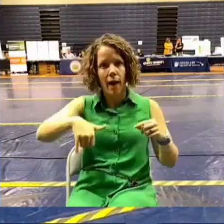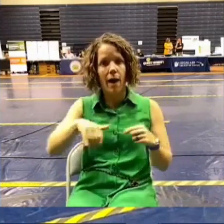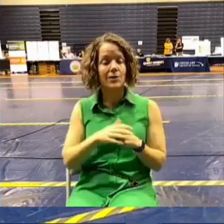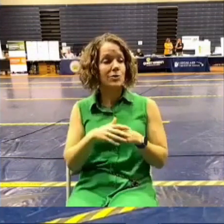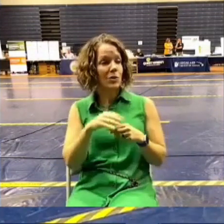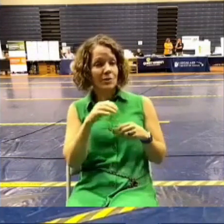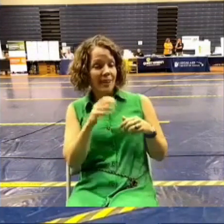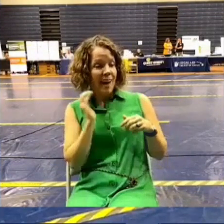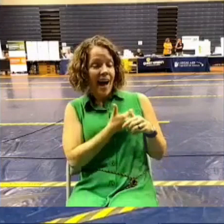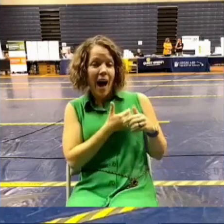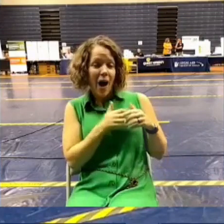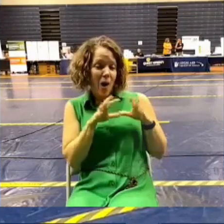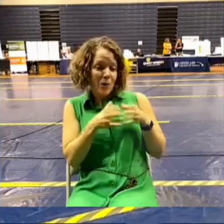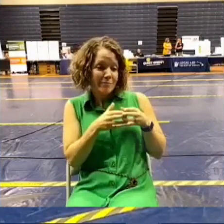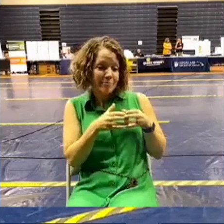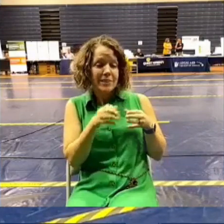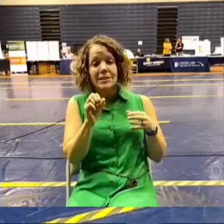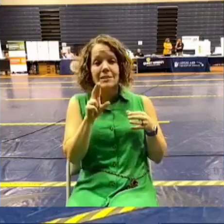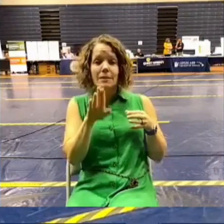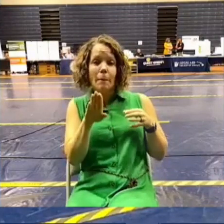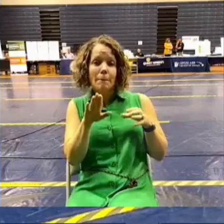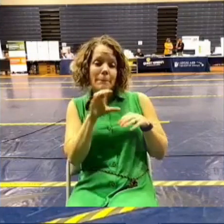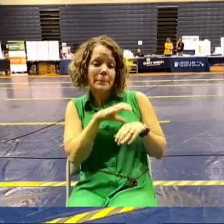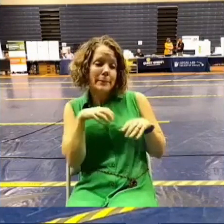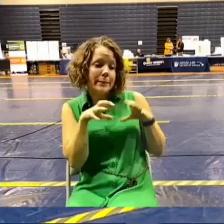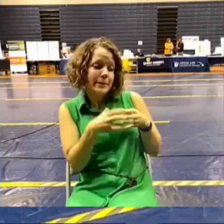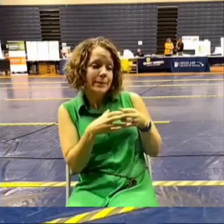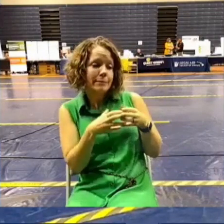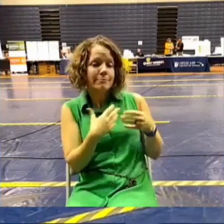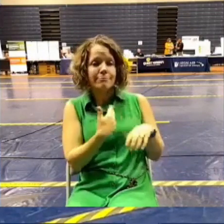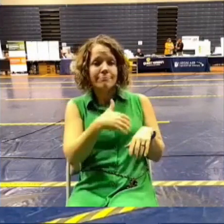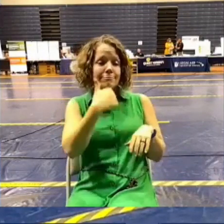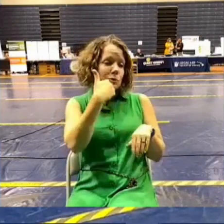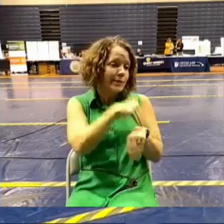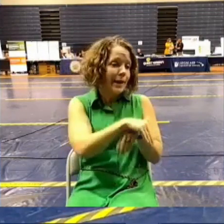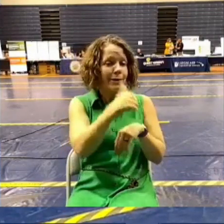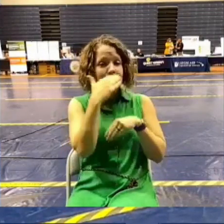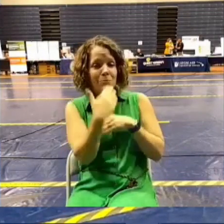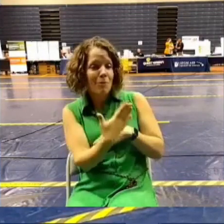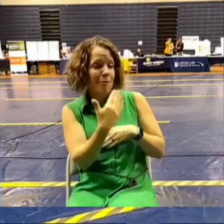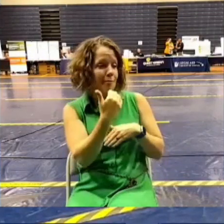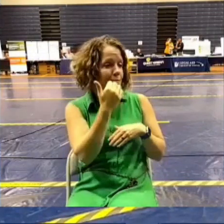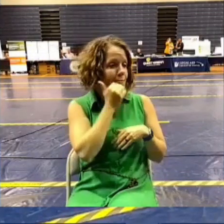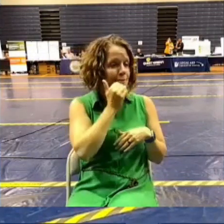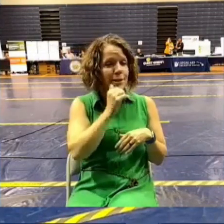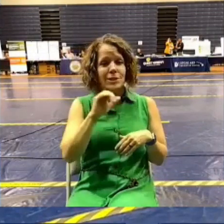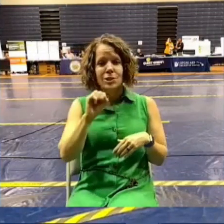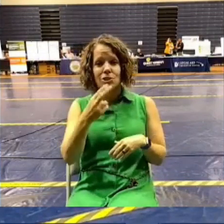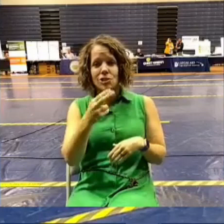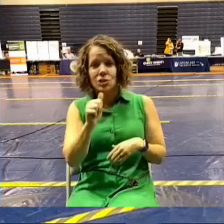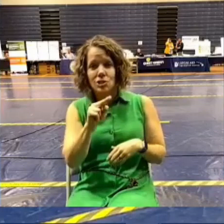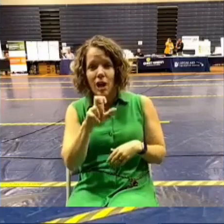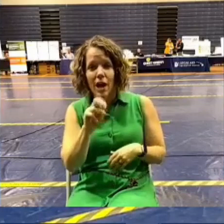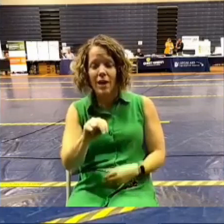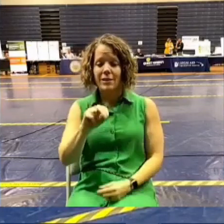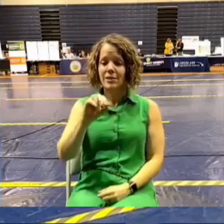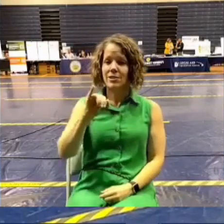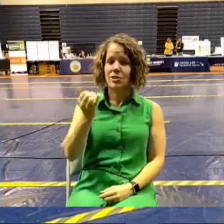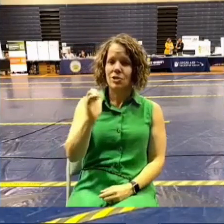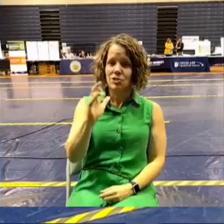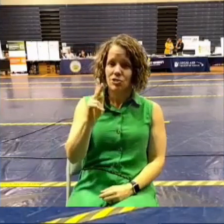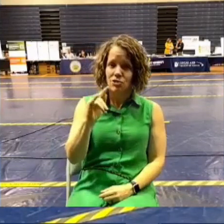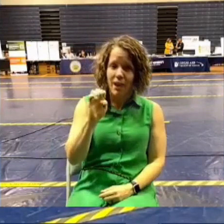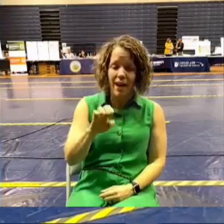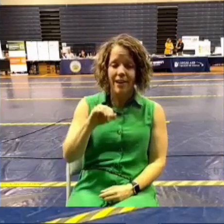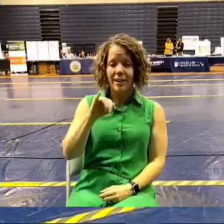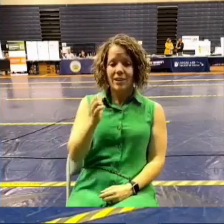and good morning to each other, to all the things, Shannon, Jackie, Jeremy, you know, Mikey, to